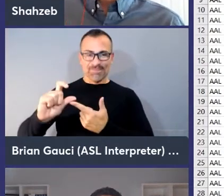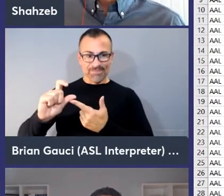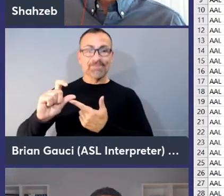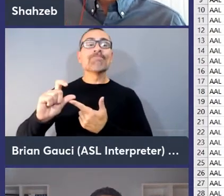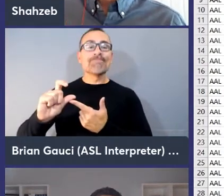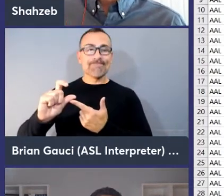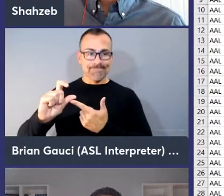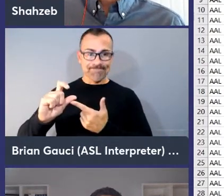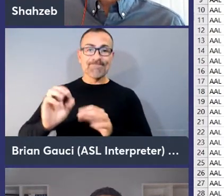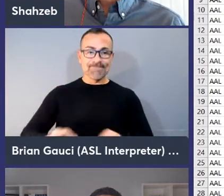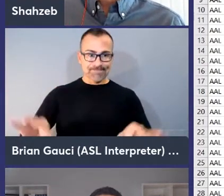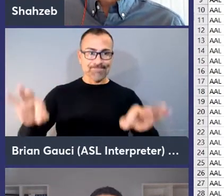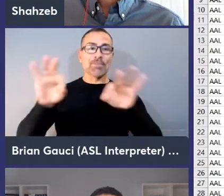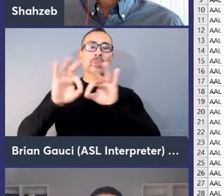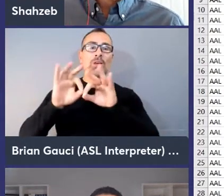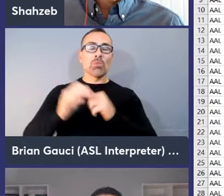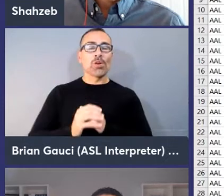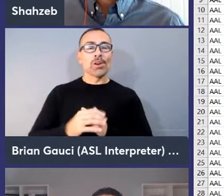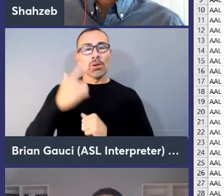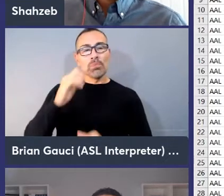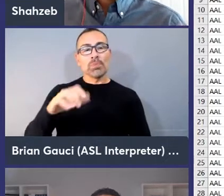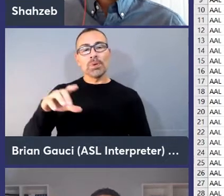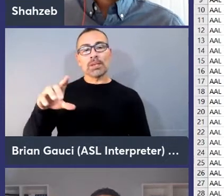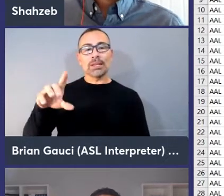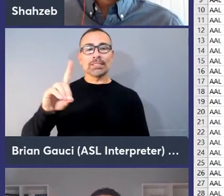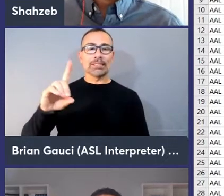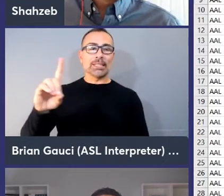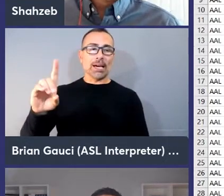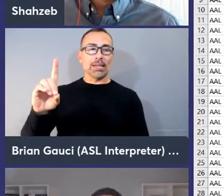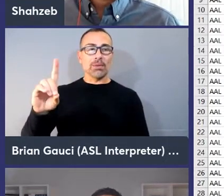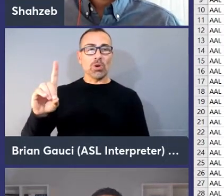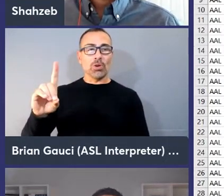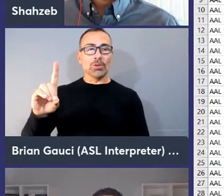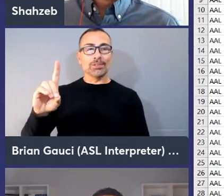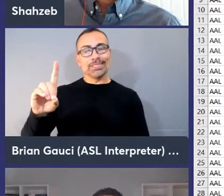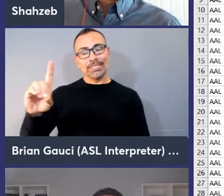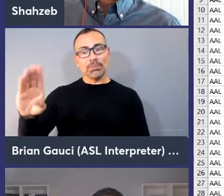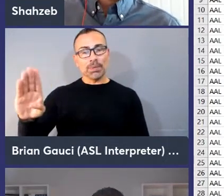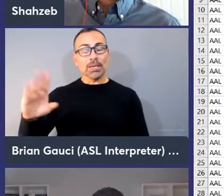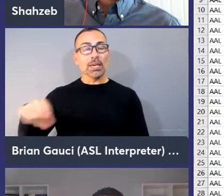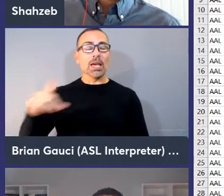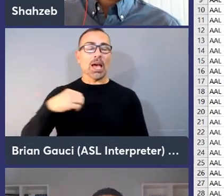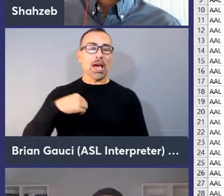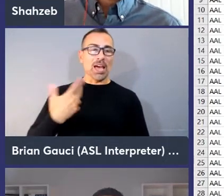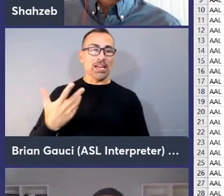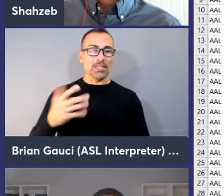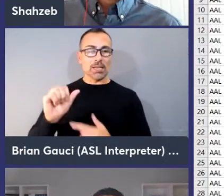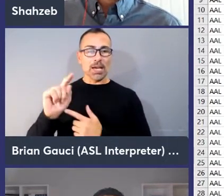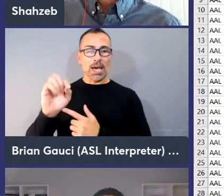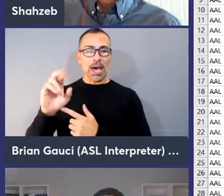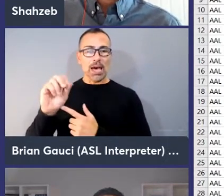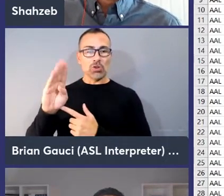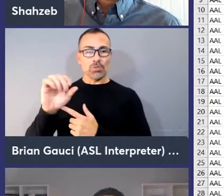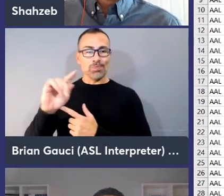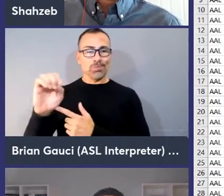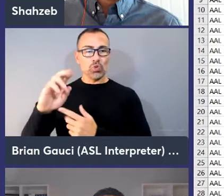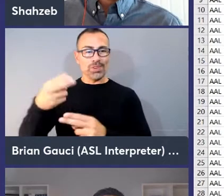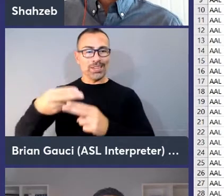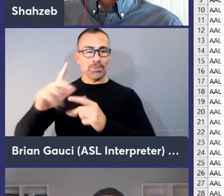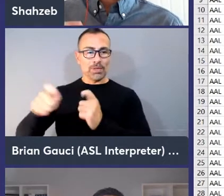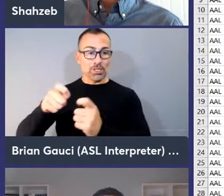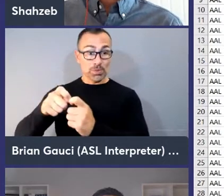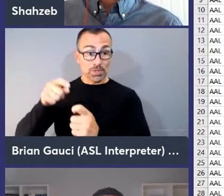your attribute names to with the same attribute name. But okay, when we're importing, we have to make sure that you